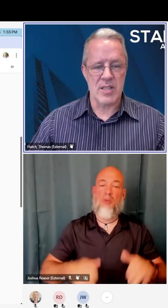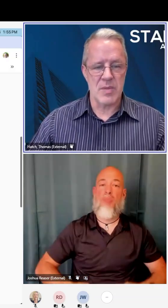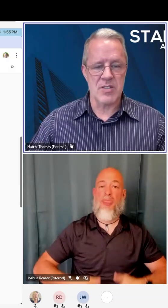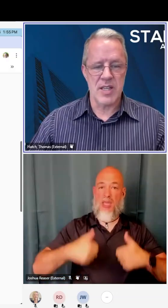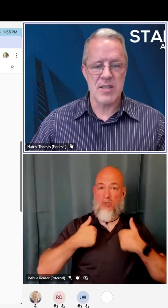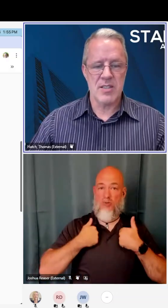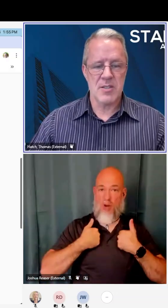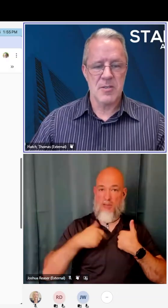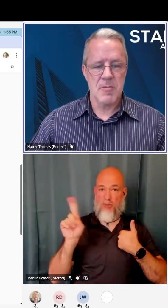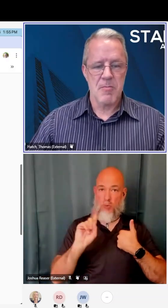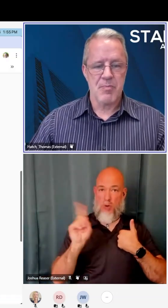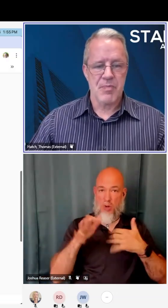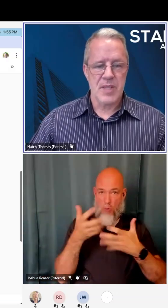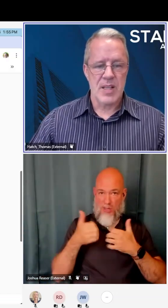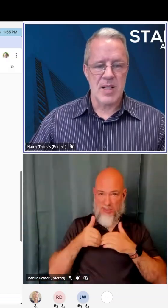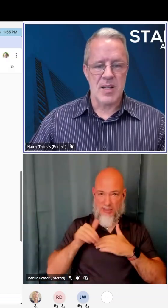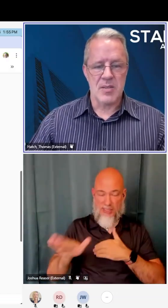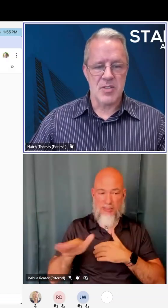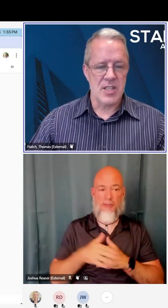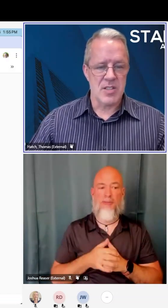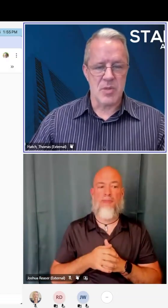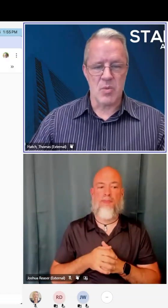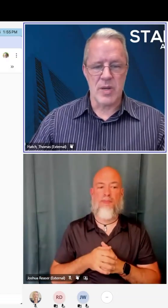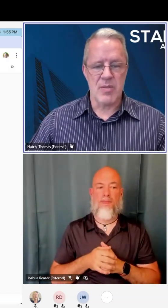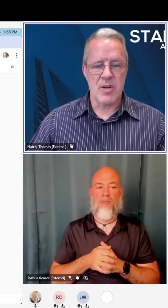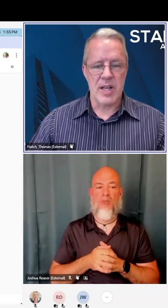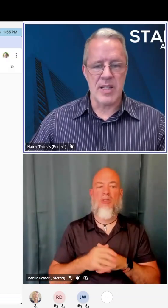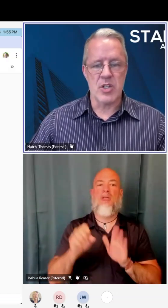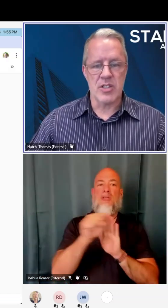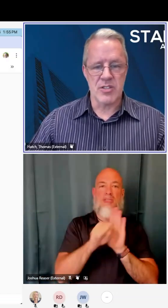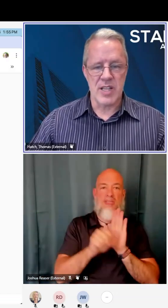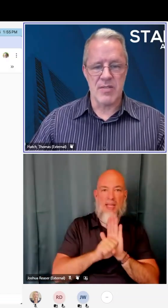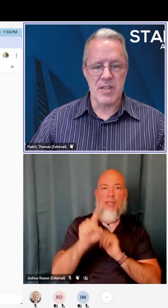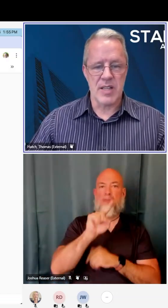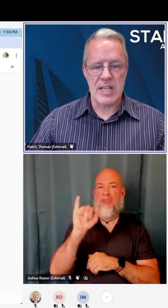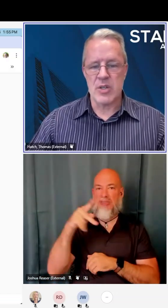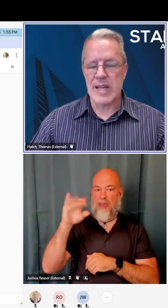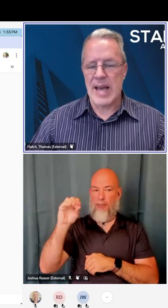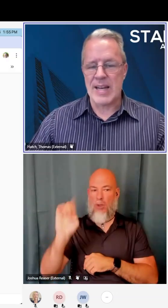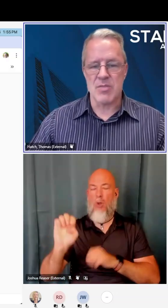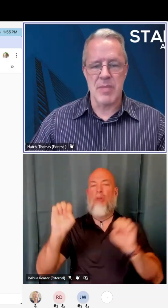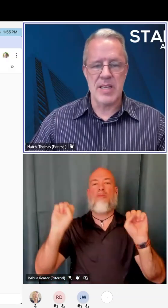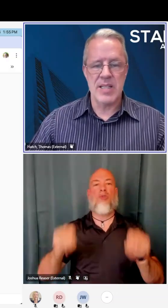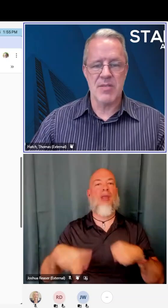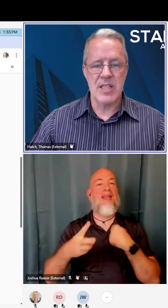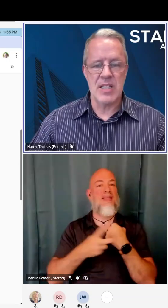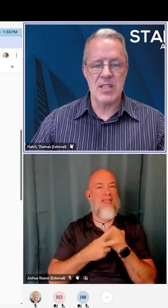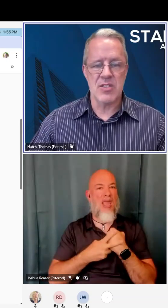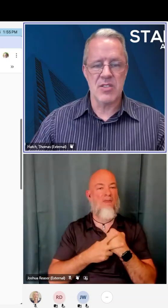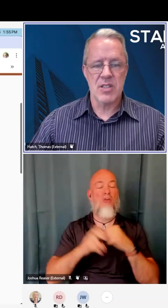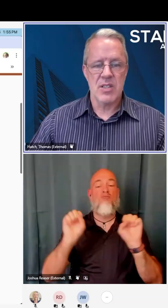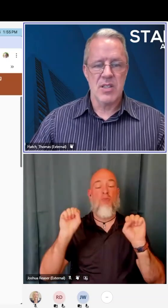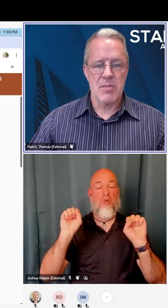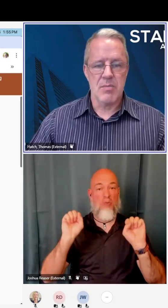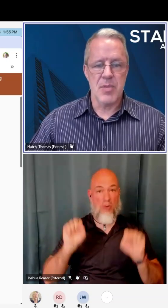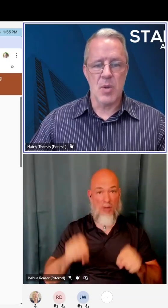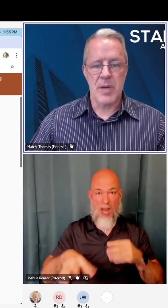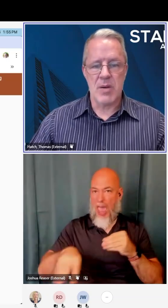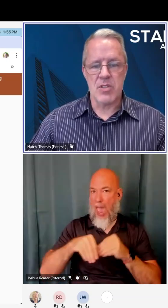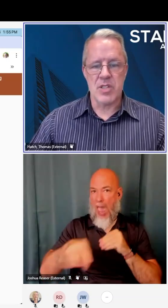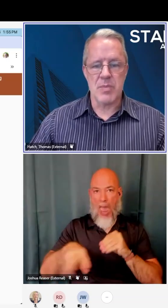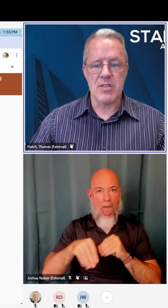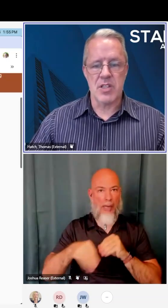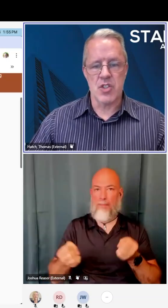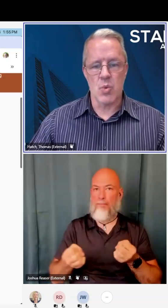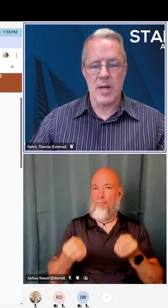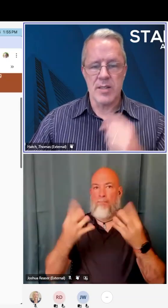the check to be sent, state, zip code, whatever, and then you can save it. And you can add as many of these bill